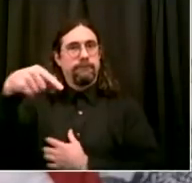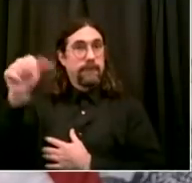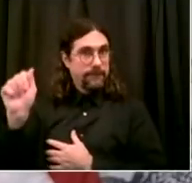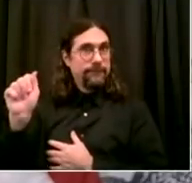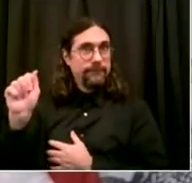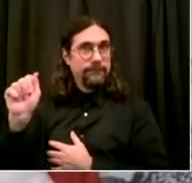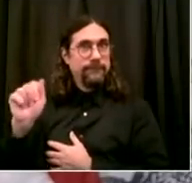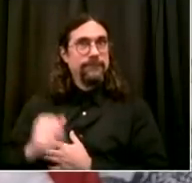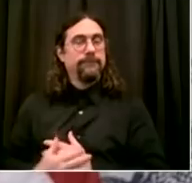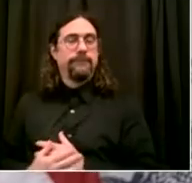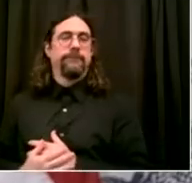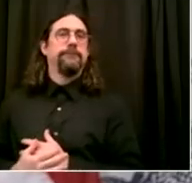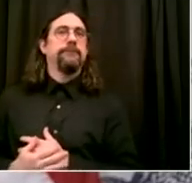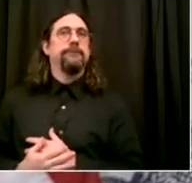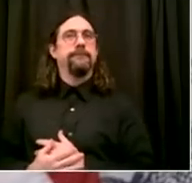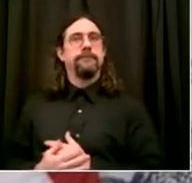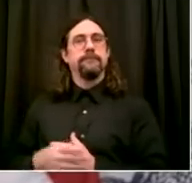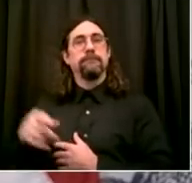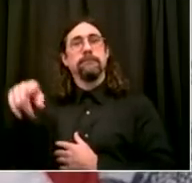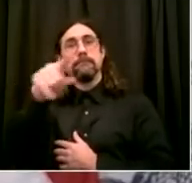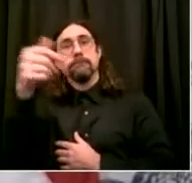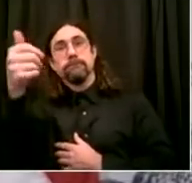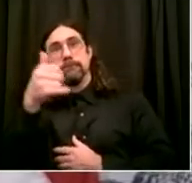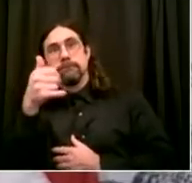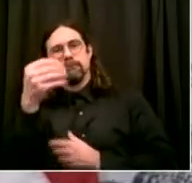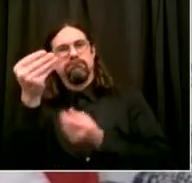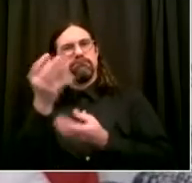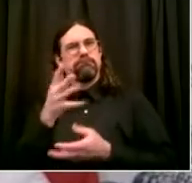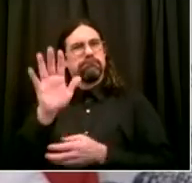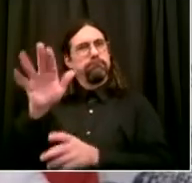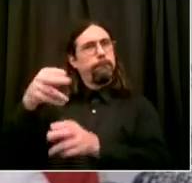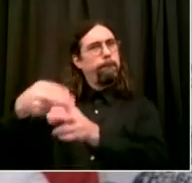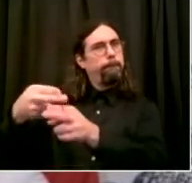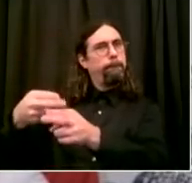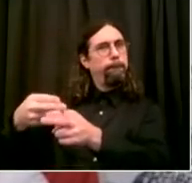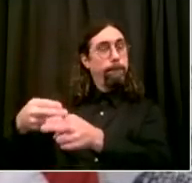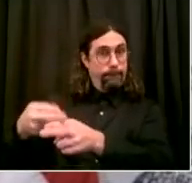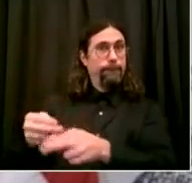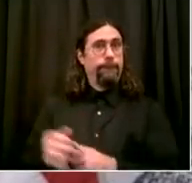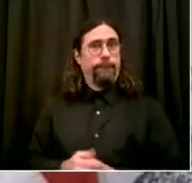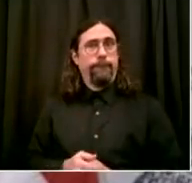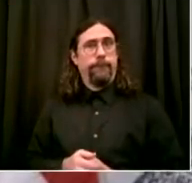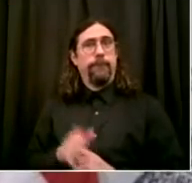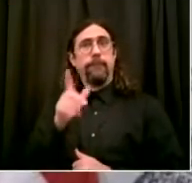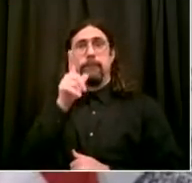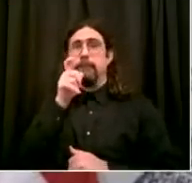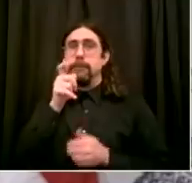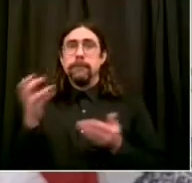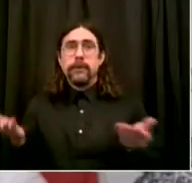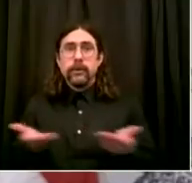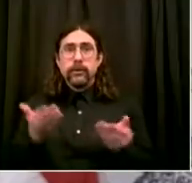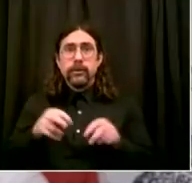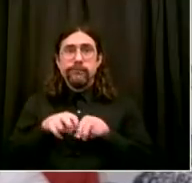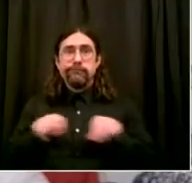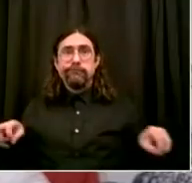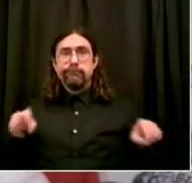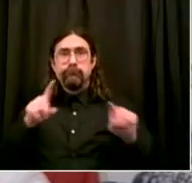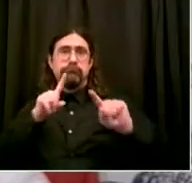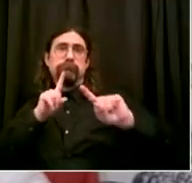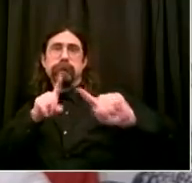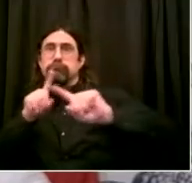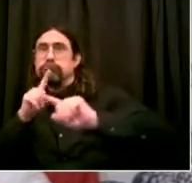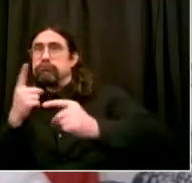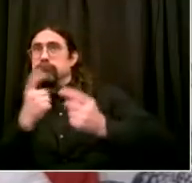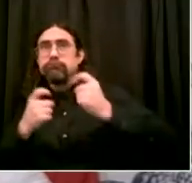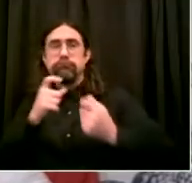in the media. Please let me know the name and outlet of each journalist. We'll now begin our Q&A. As a reminder, we're joined today by Dr.